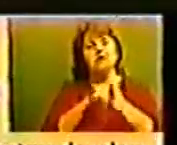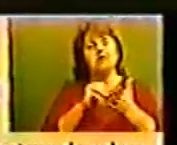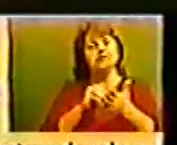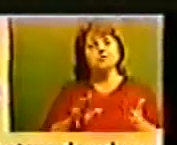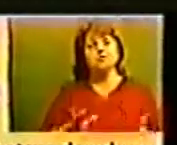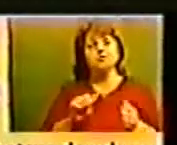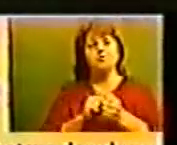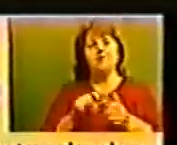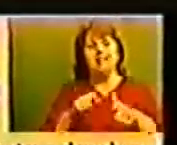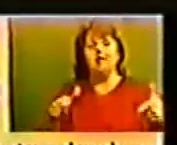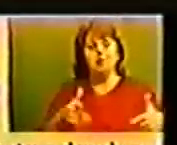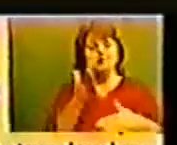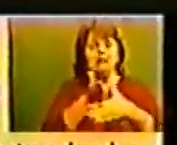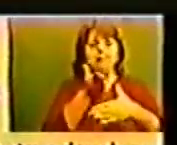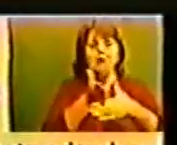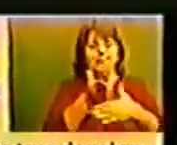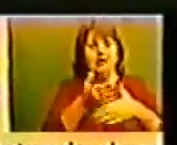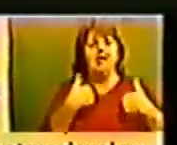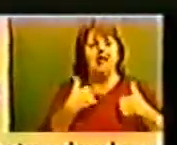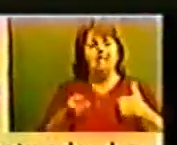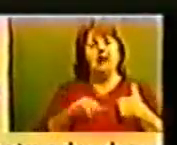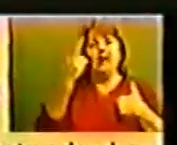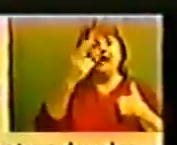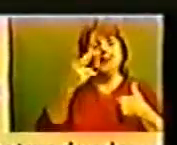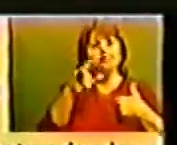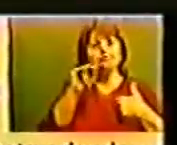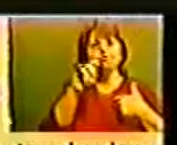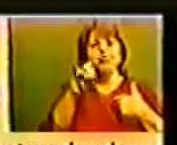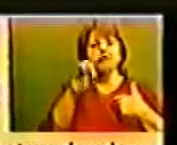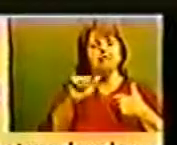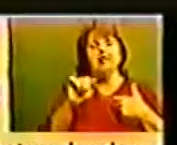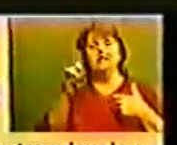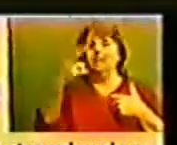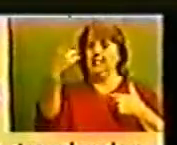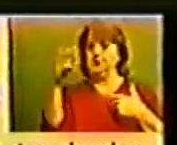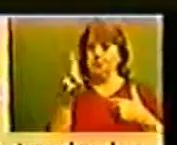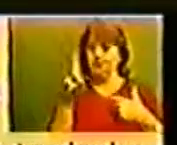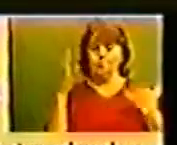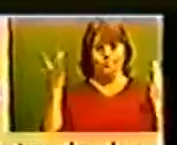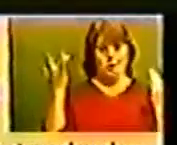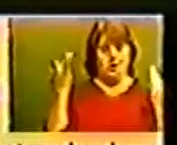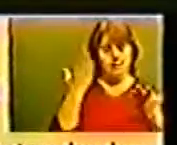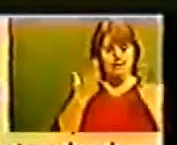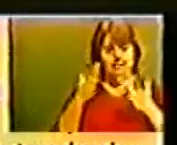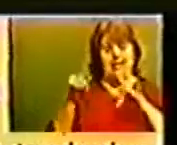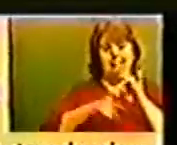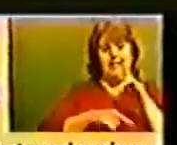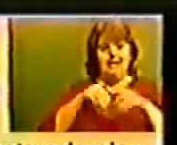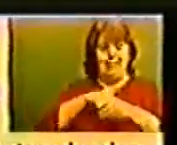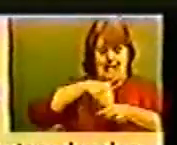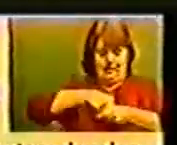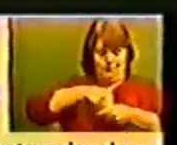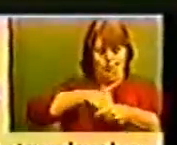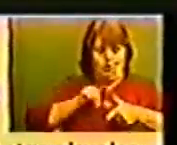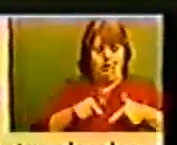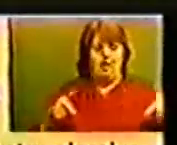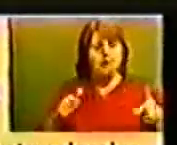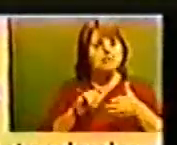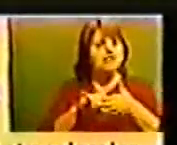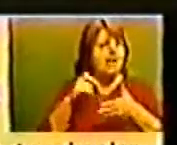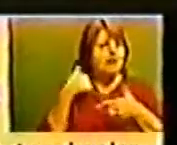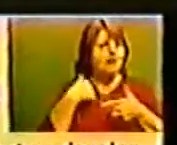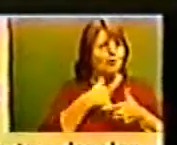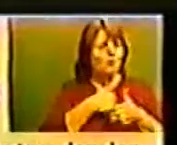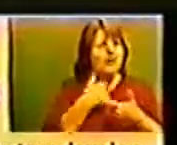with a language impairment have a higher rate of ADHD. This may be because they lack the internal language that we